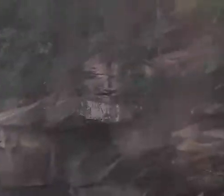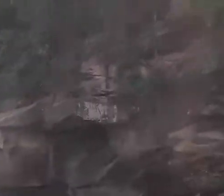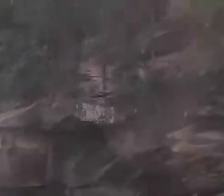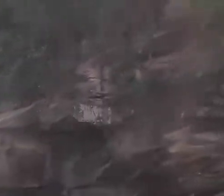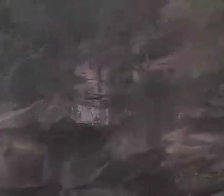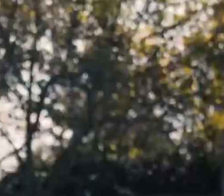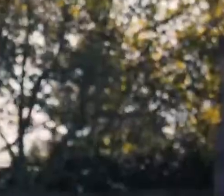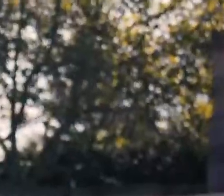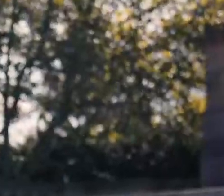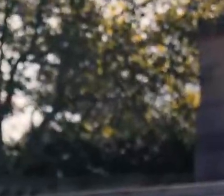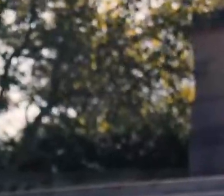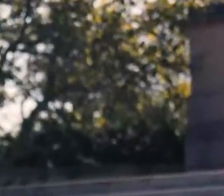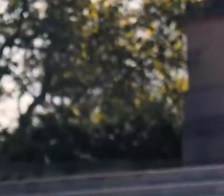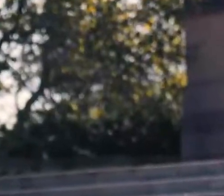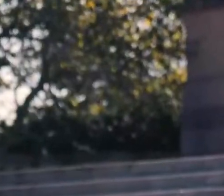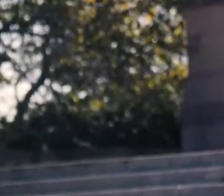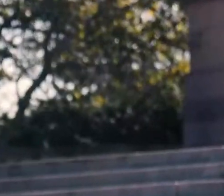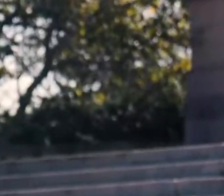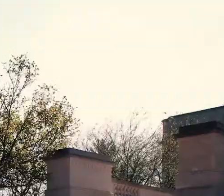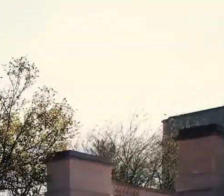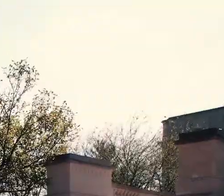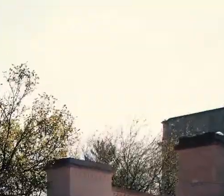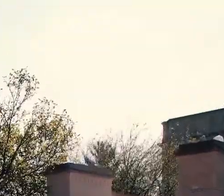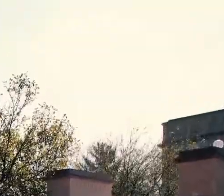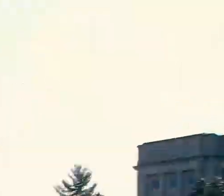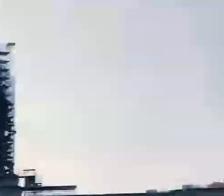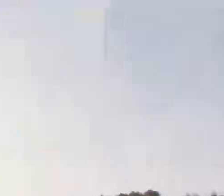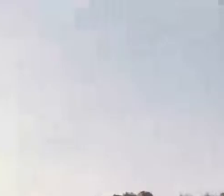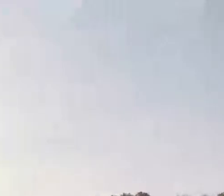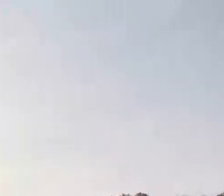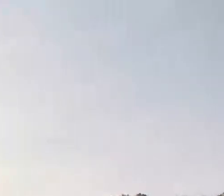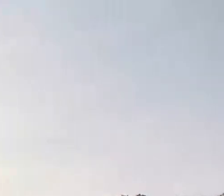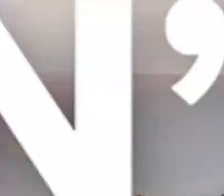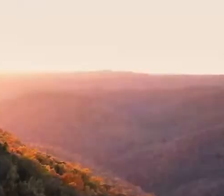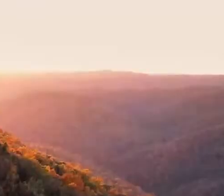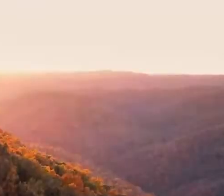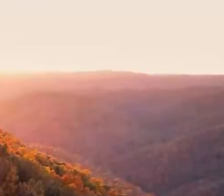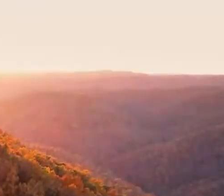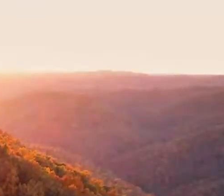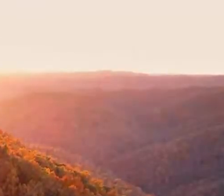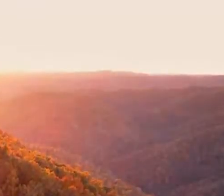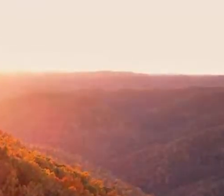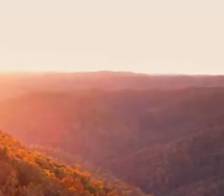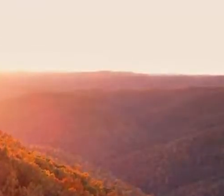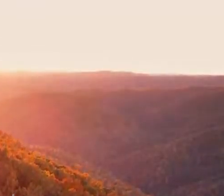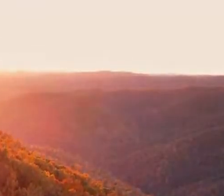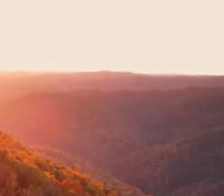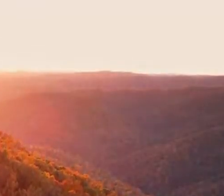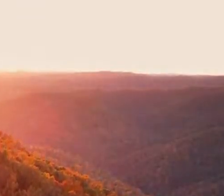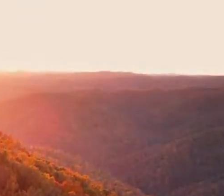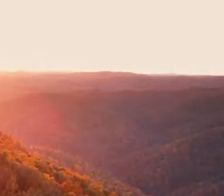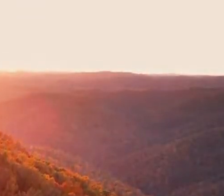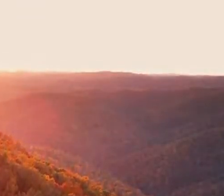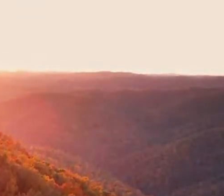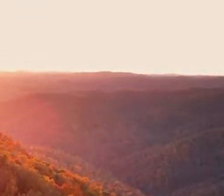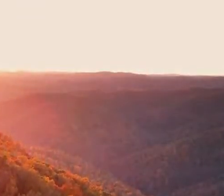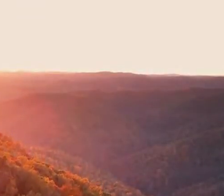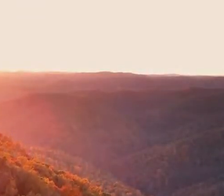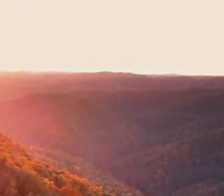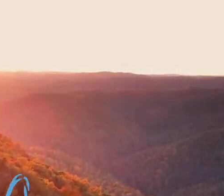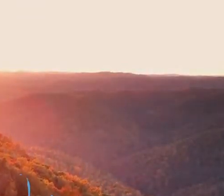everyone. Y'all interested? We don't blame you. So come explore your new Kentucky